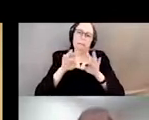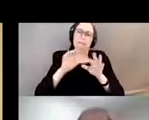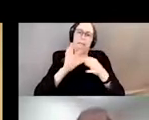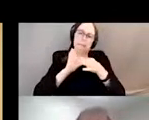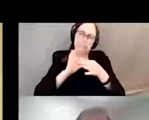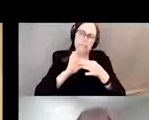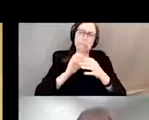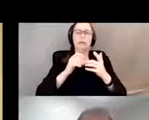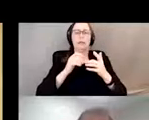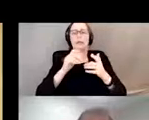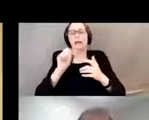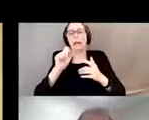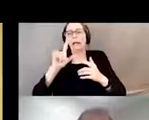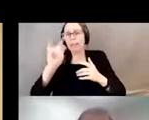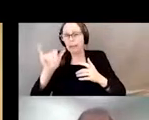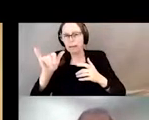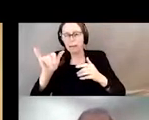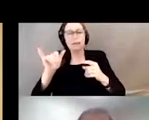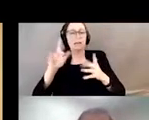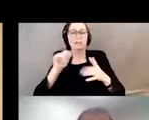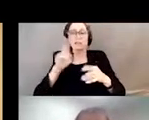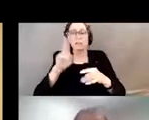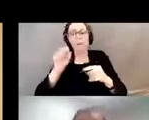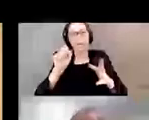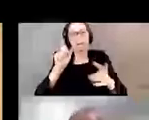up until his assassination in 2001.